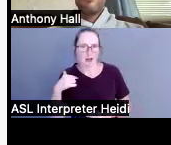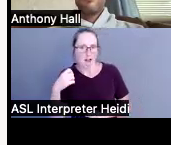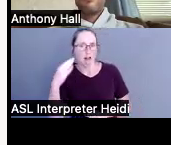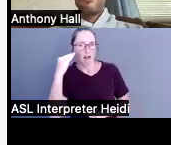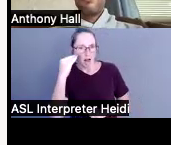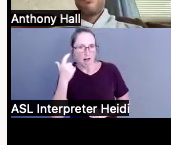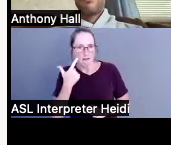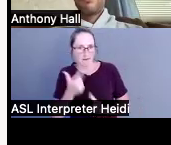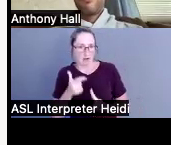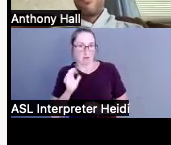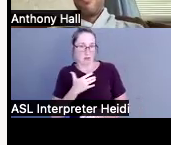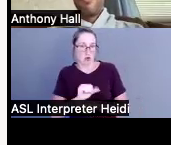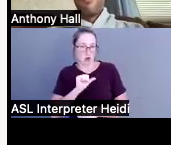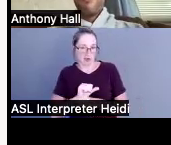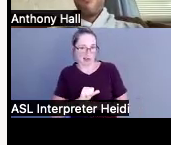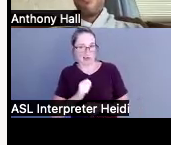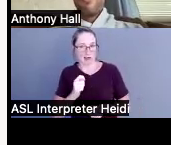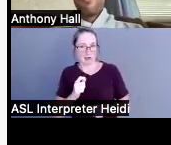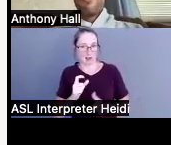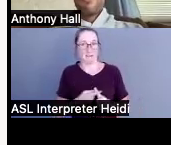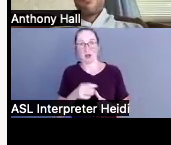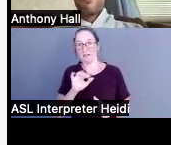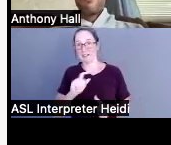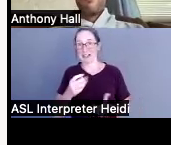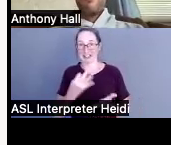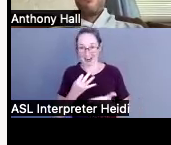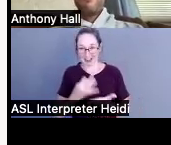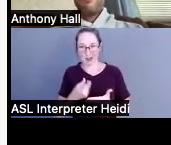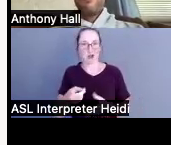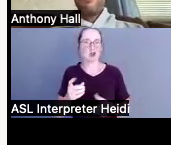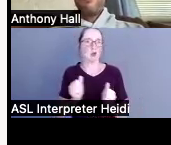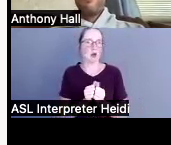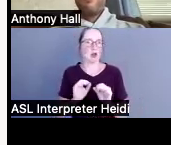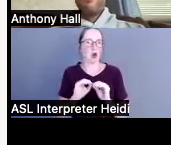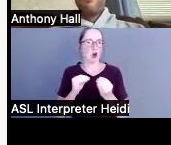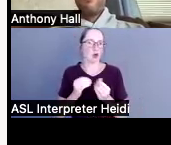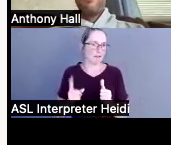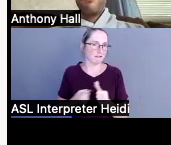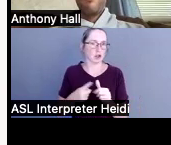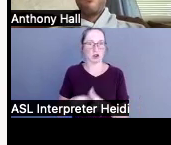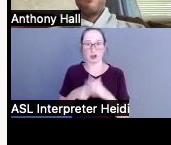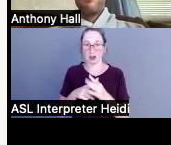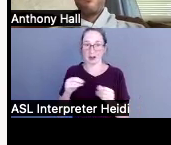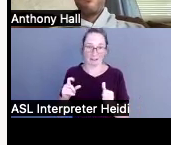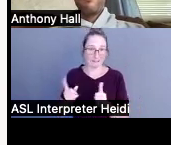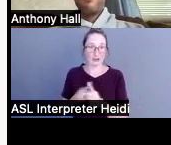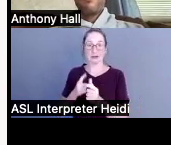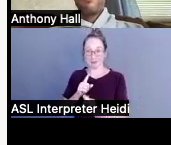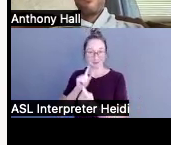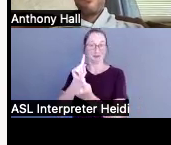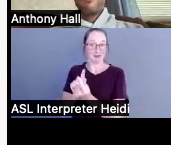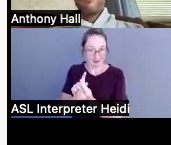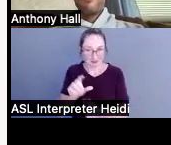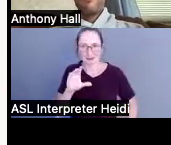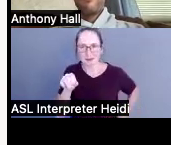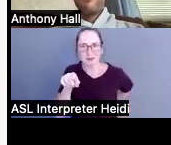the work we've done over the first Flex funding, you've been with the organization when we first started out and I first met you. And